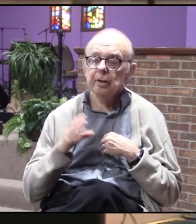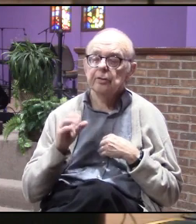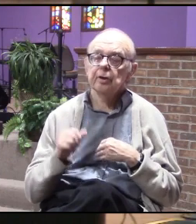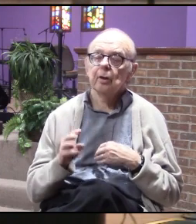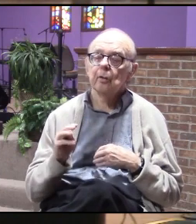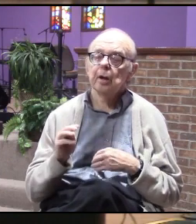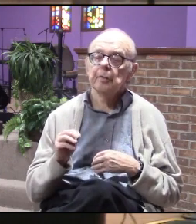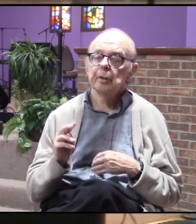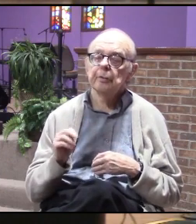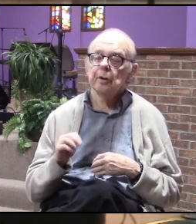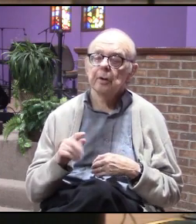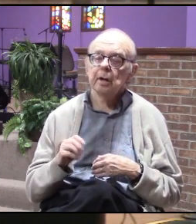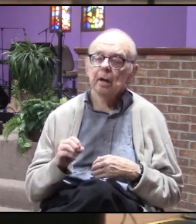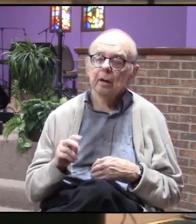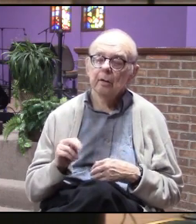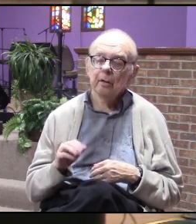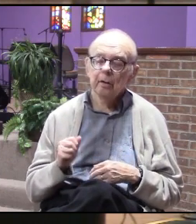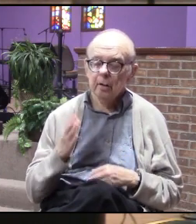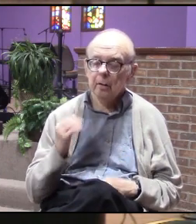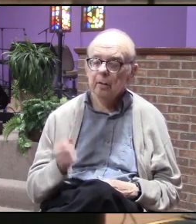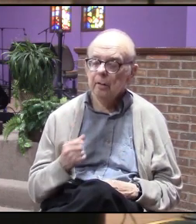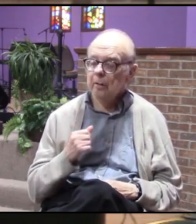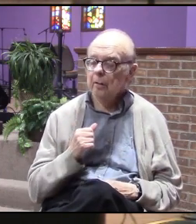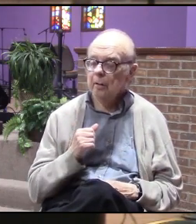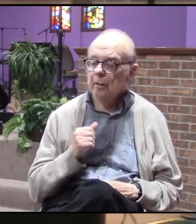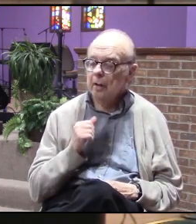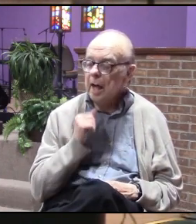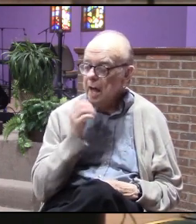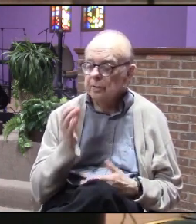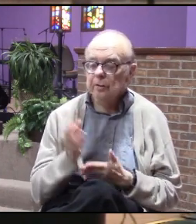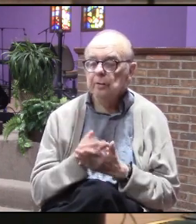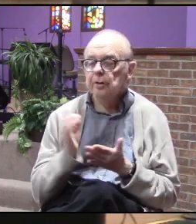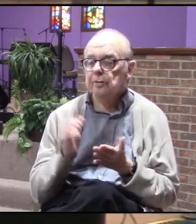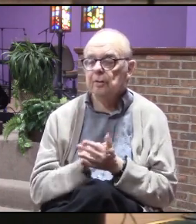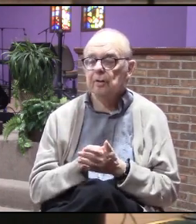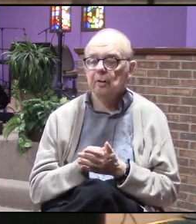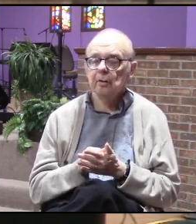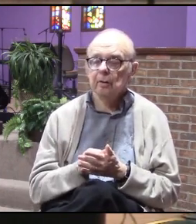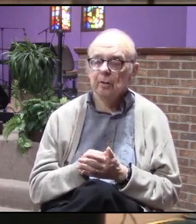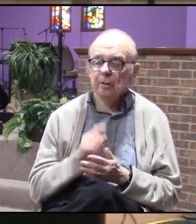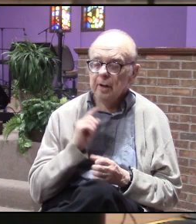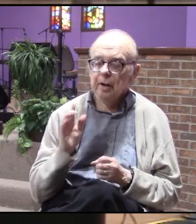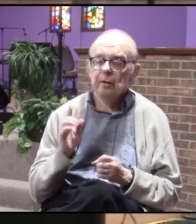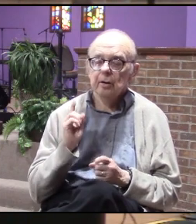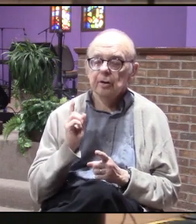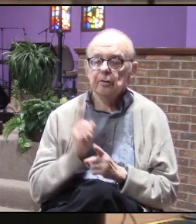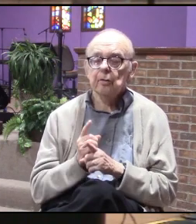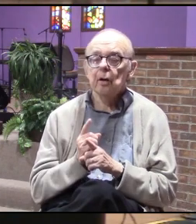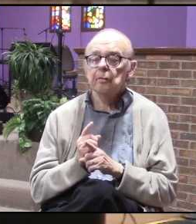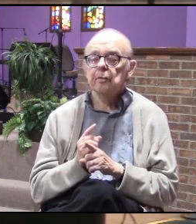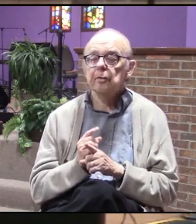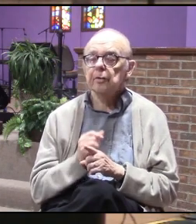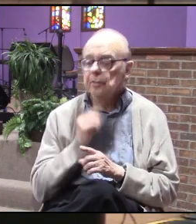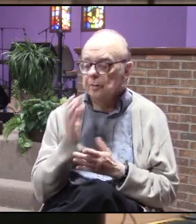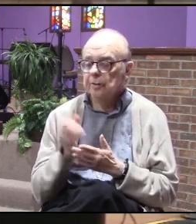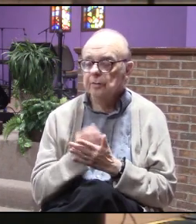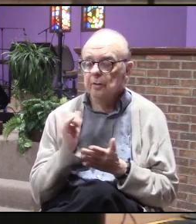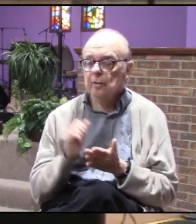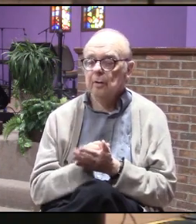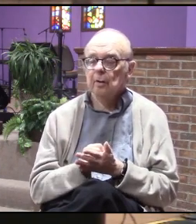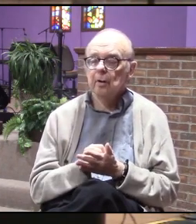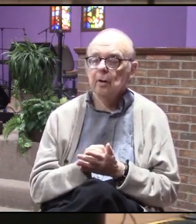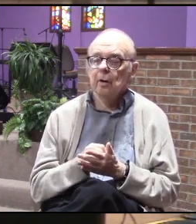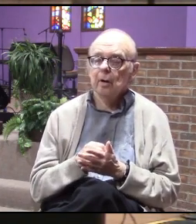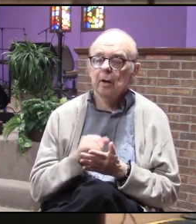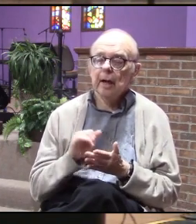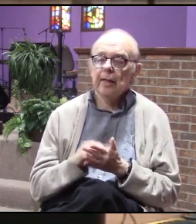communion because they say, I don't deserve this. You are absolutely right, you don't deserve it. That's